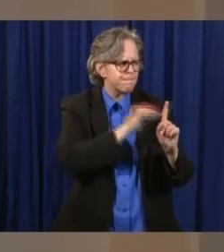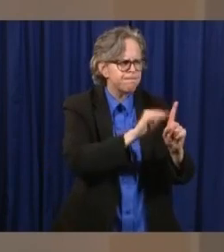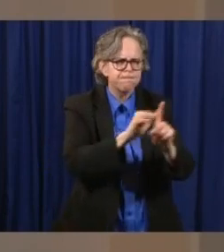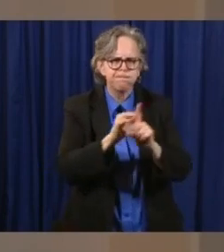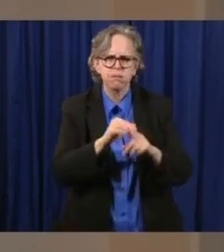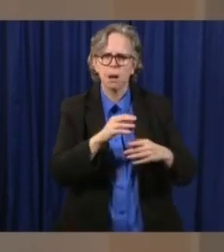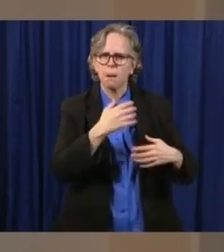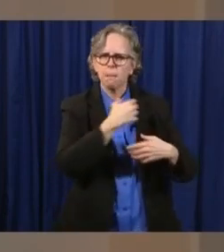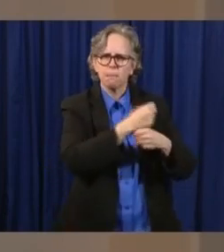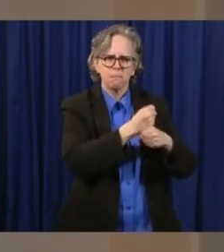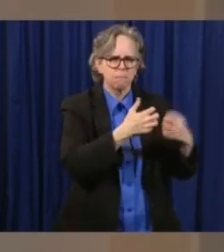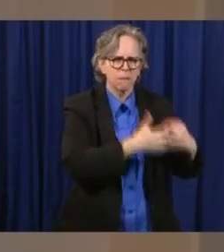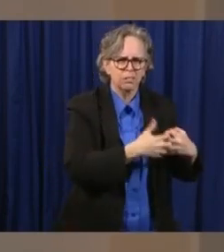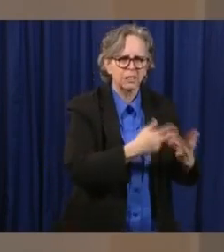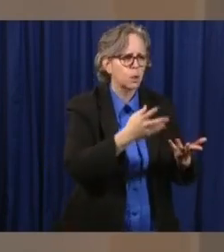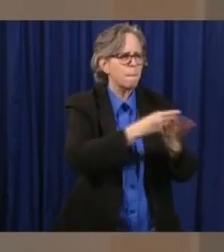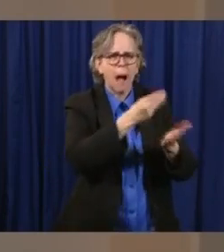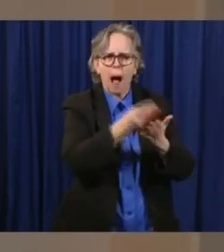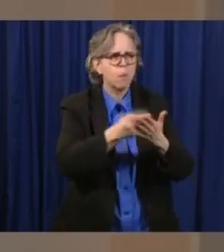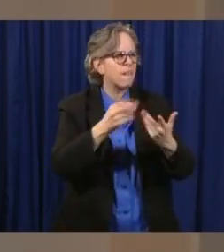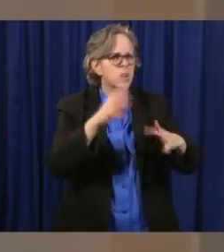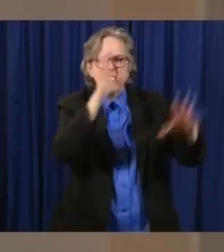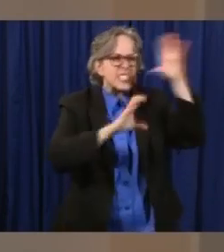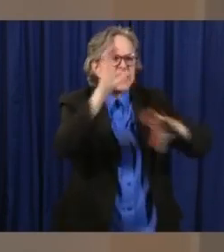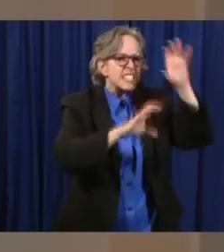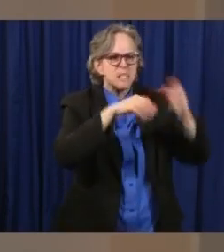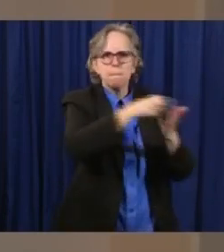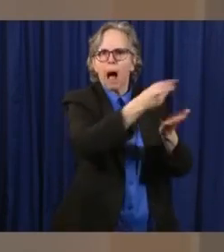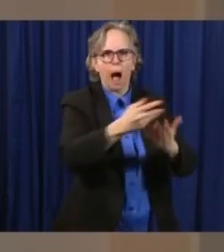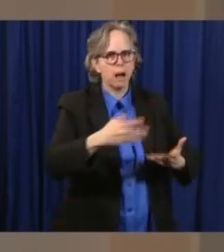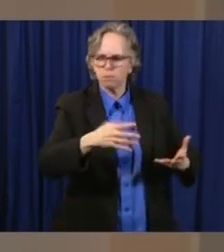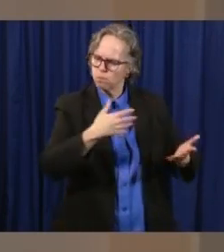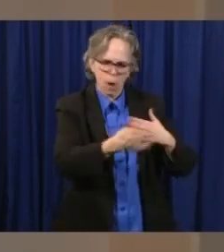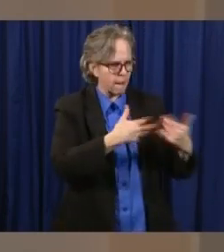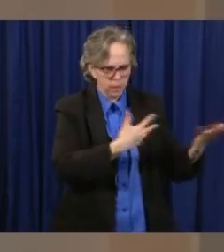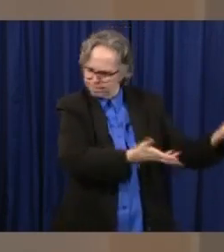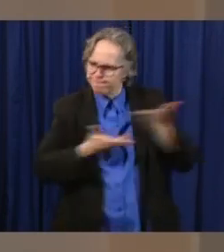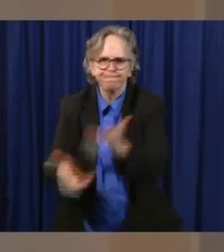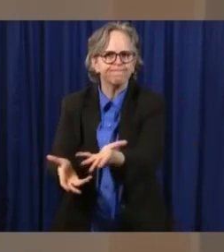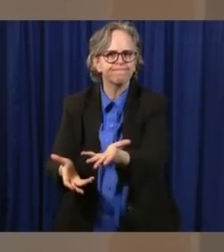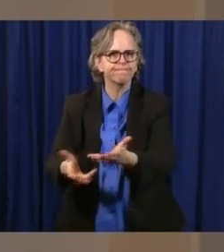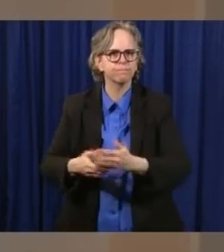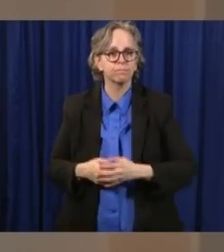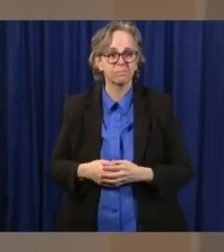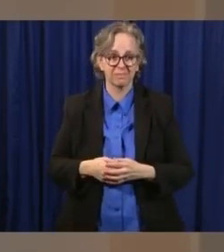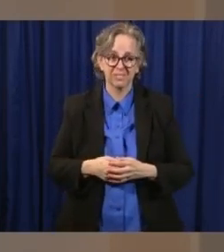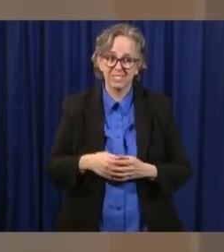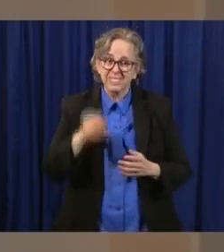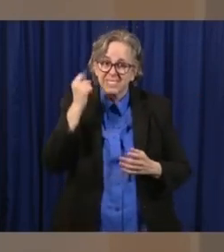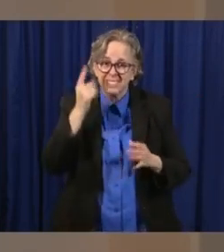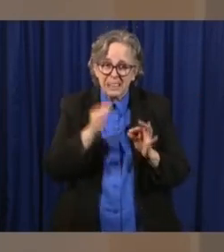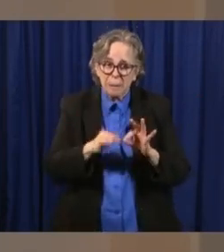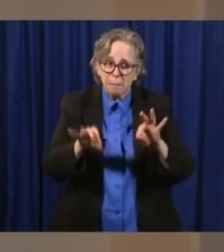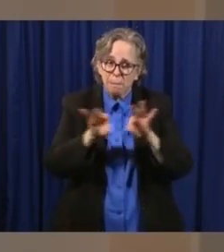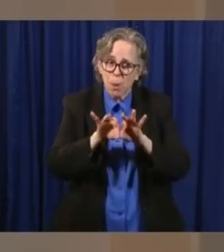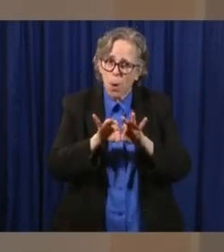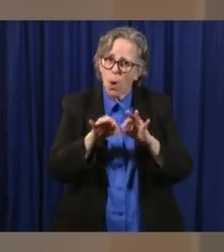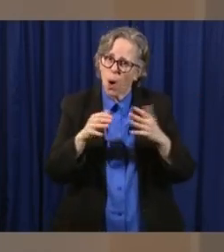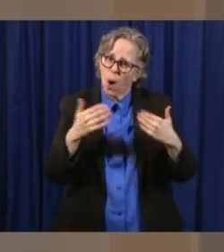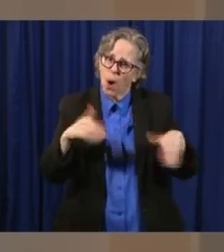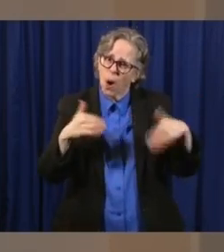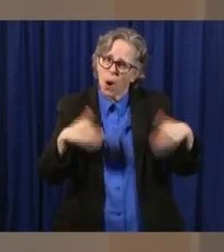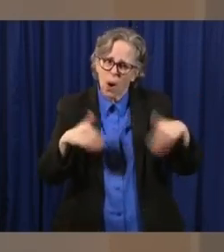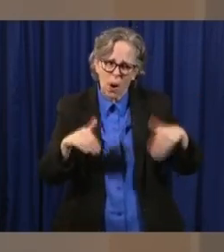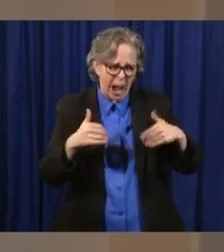it wherever we can. You know, they're really the big pieces, and it's really trying to find that balance,